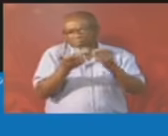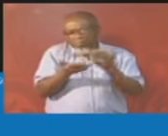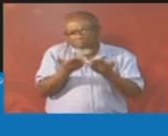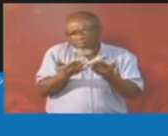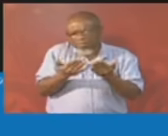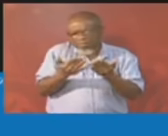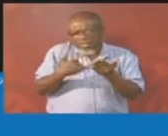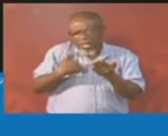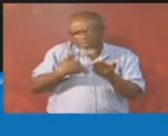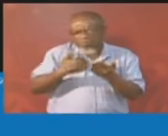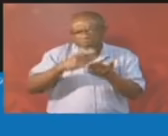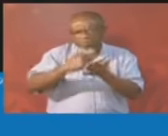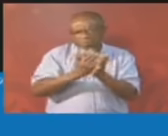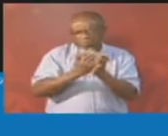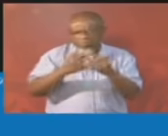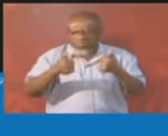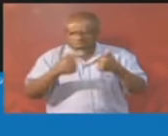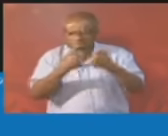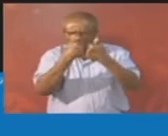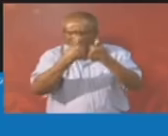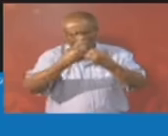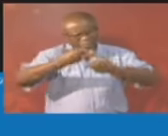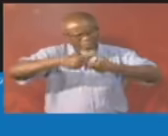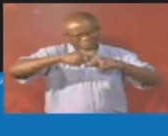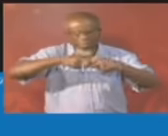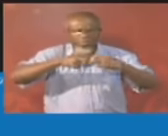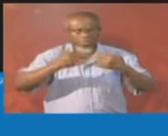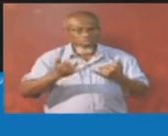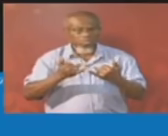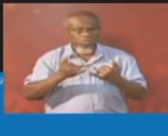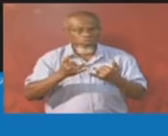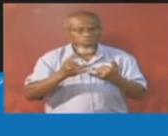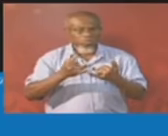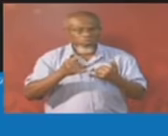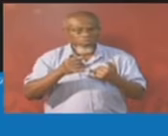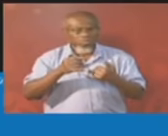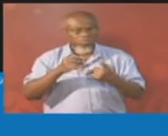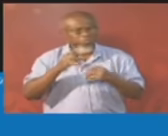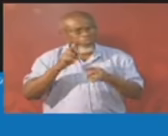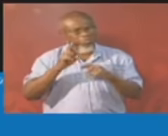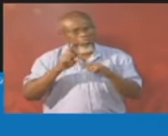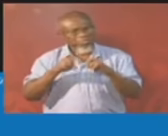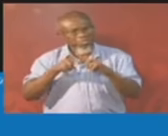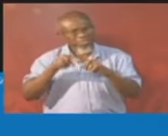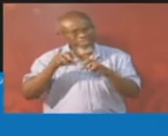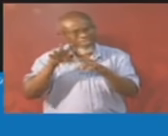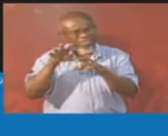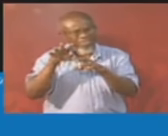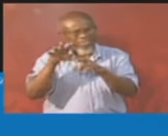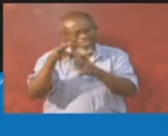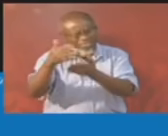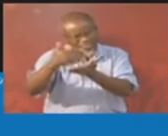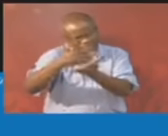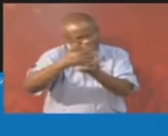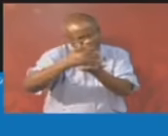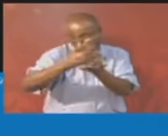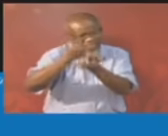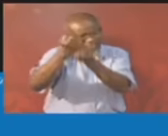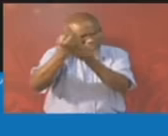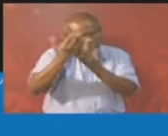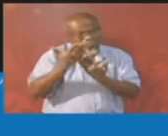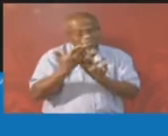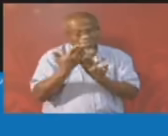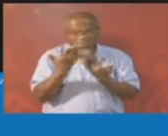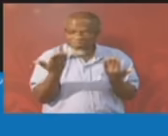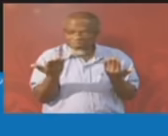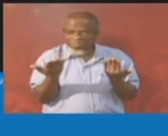and in some instances has crashed, and it has been difficult to gather information and disseminate information and gather data. Can someone shed